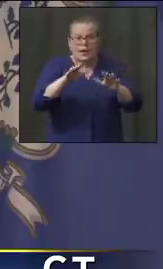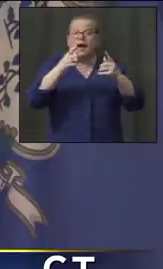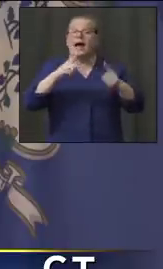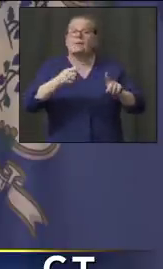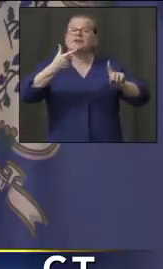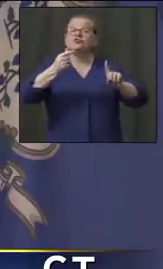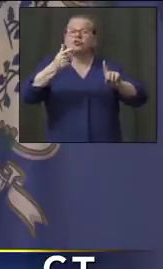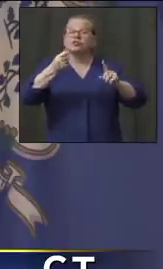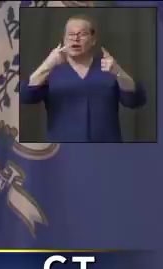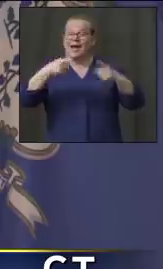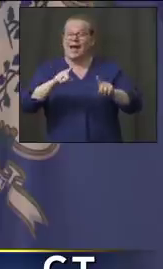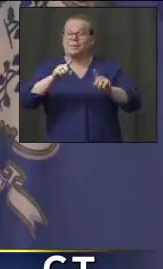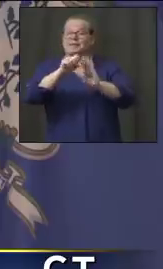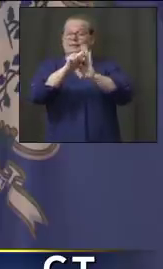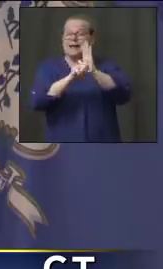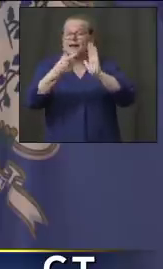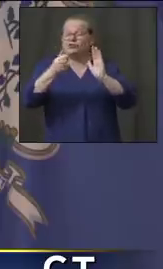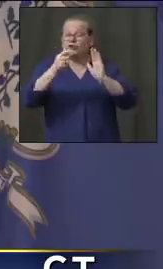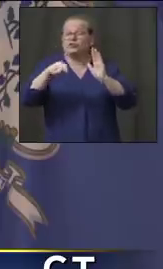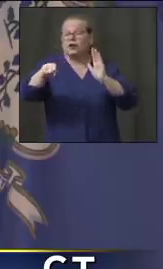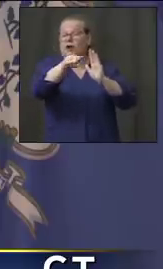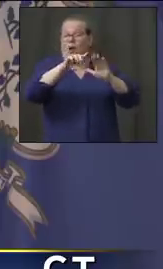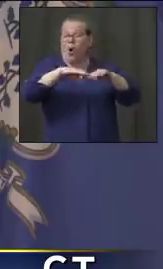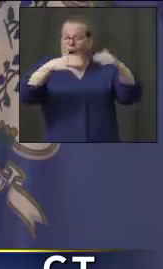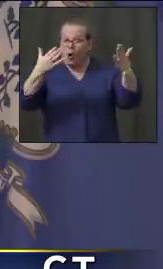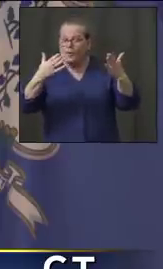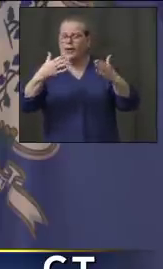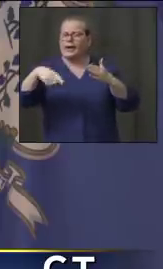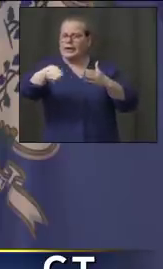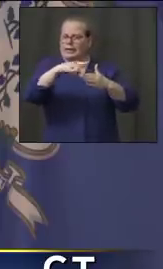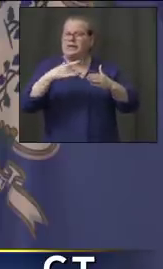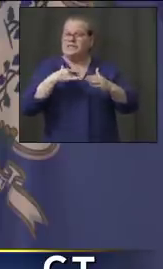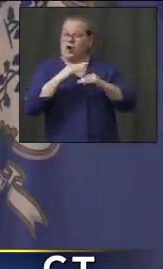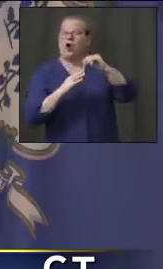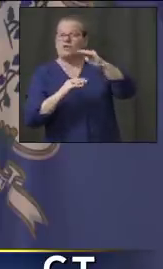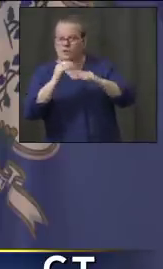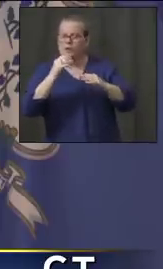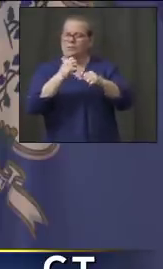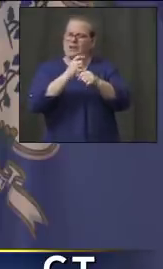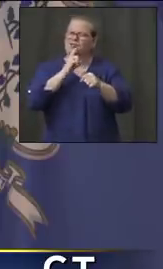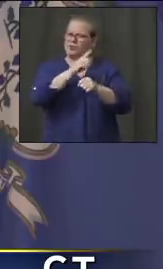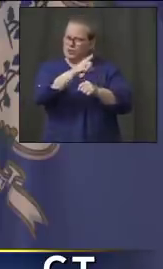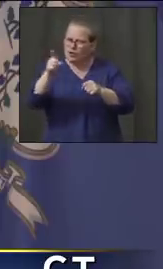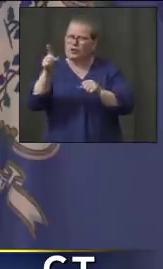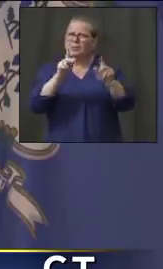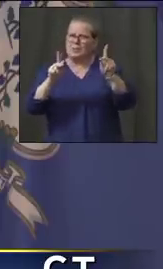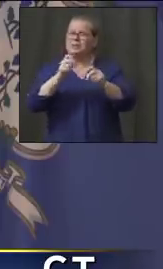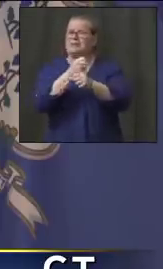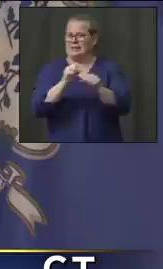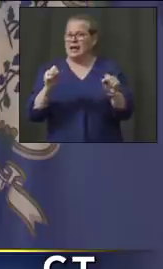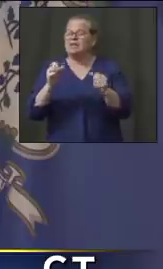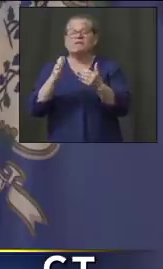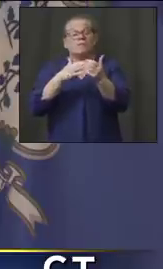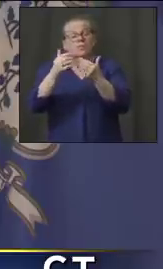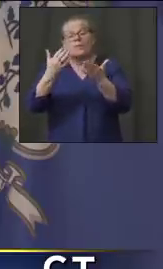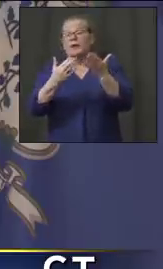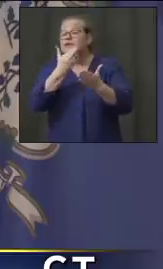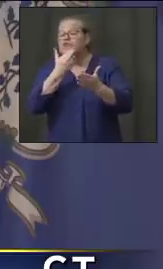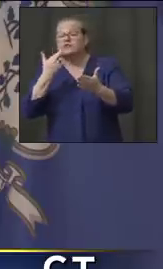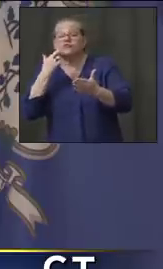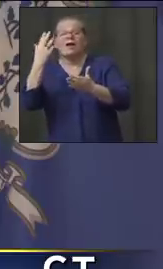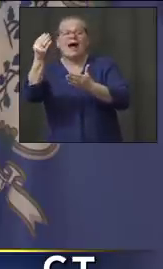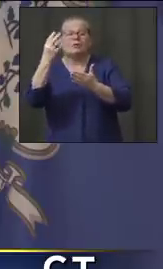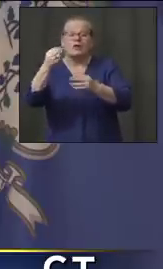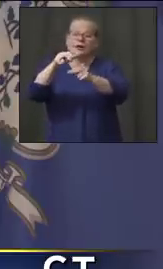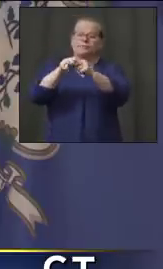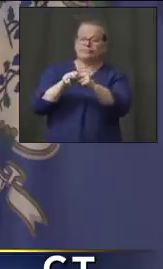can to keep them safe, even at that, say, open-air restaurant. So testing is on track. We're expanding that, and